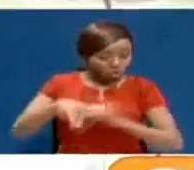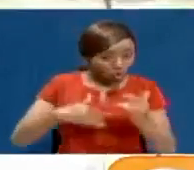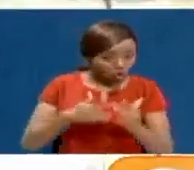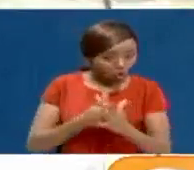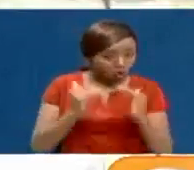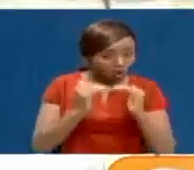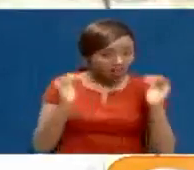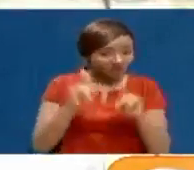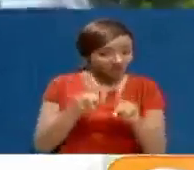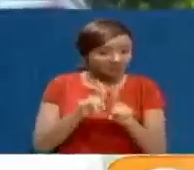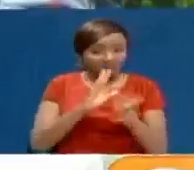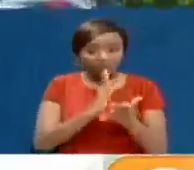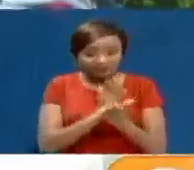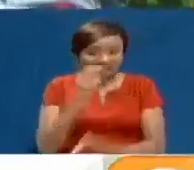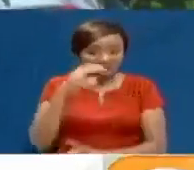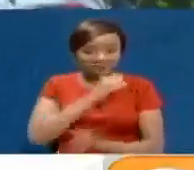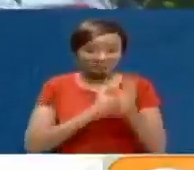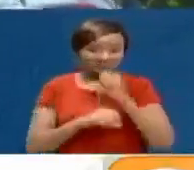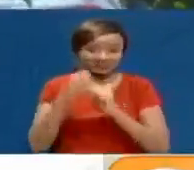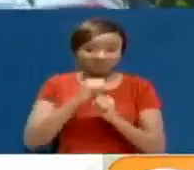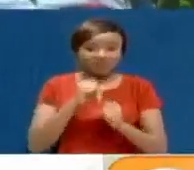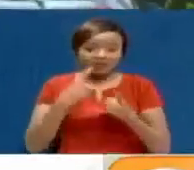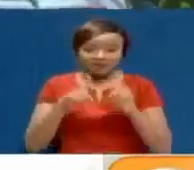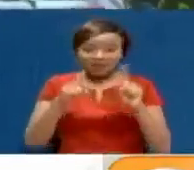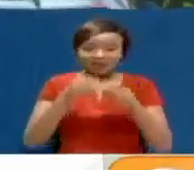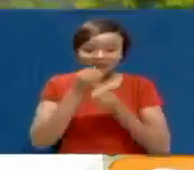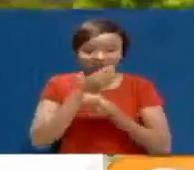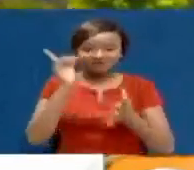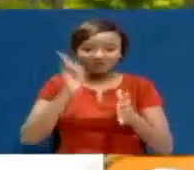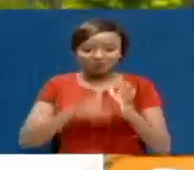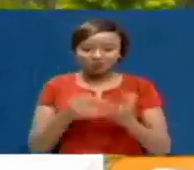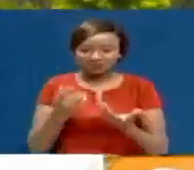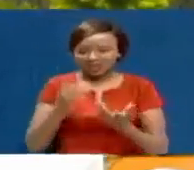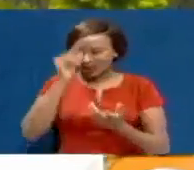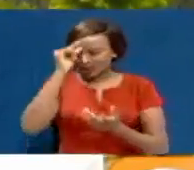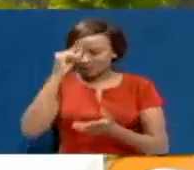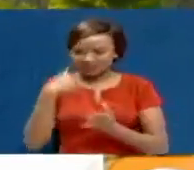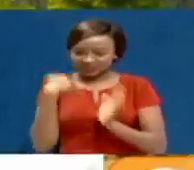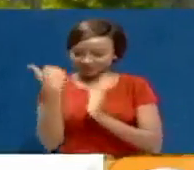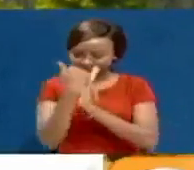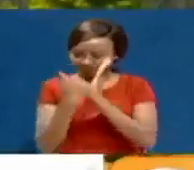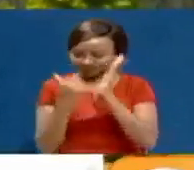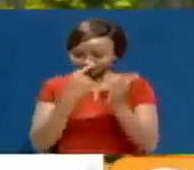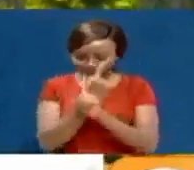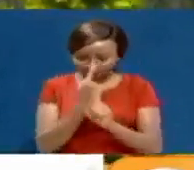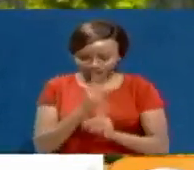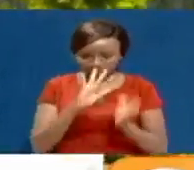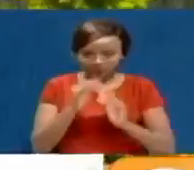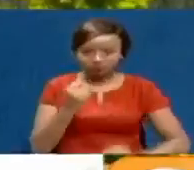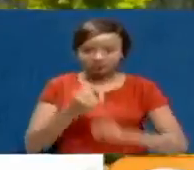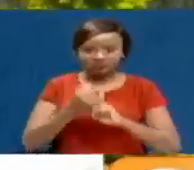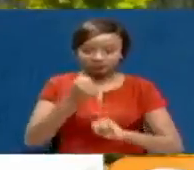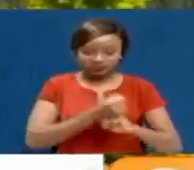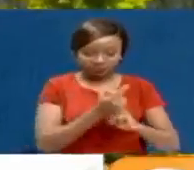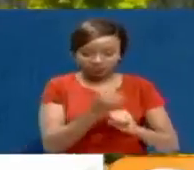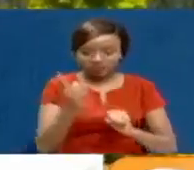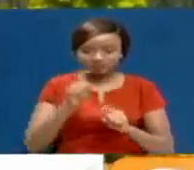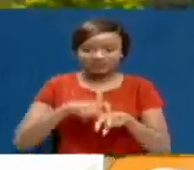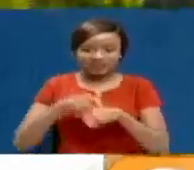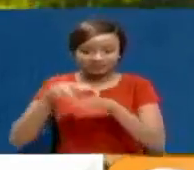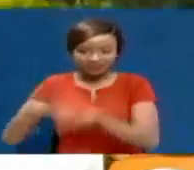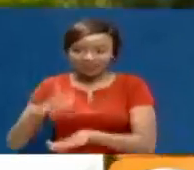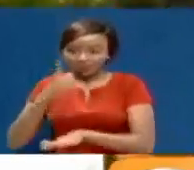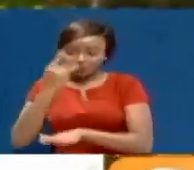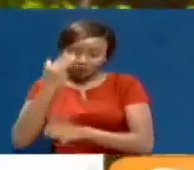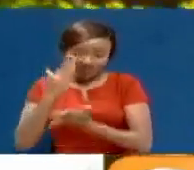Professor Magoha has assured the nation of the government's many interventions during the period which the learners will be at home, there are those who feel